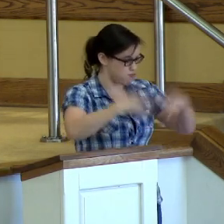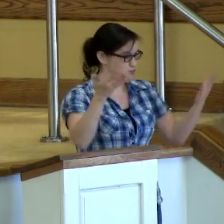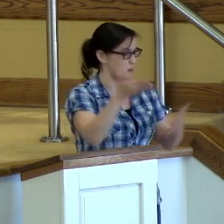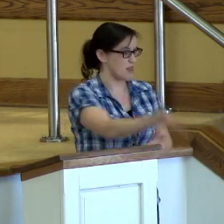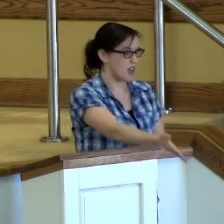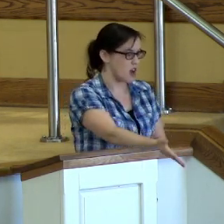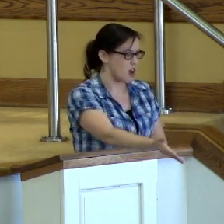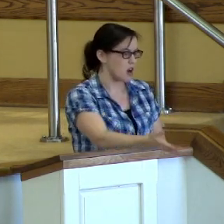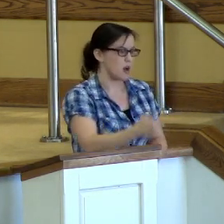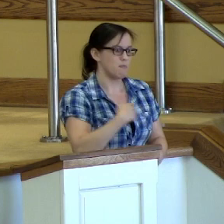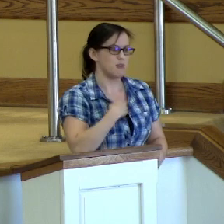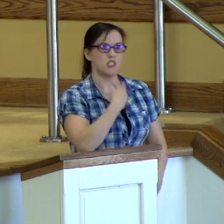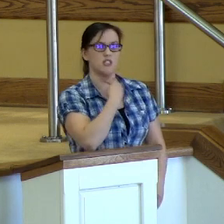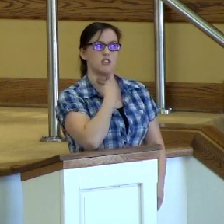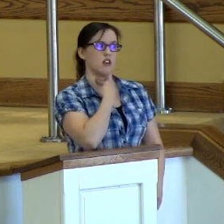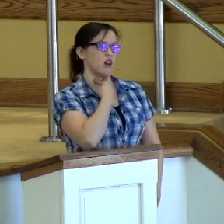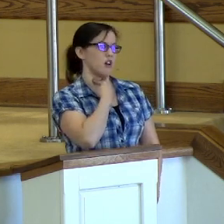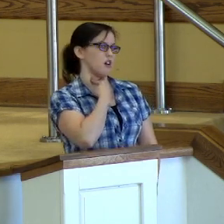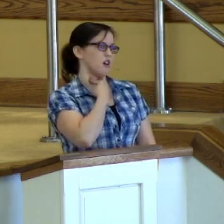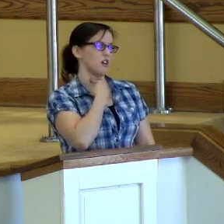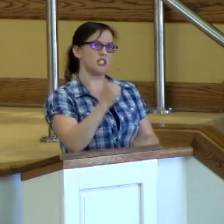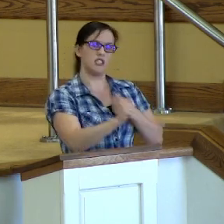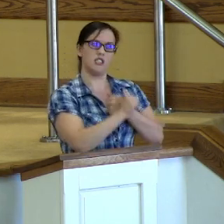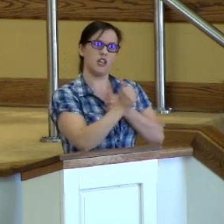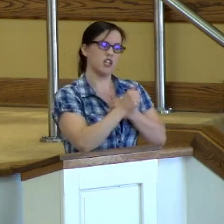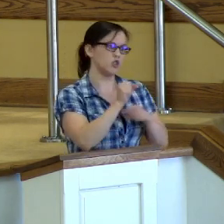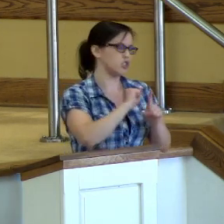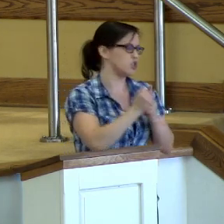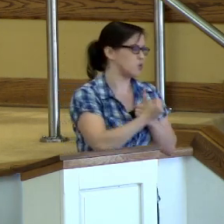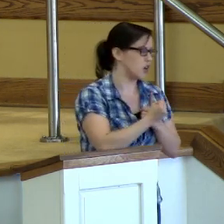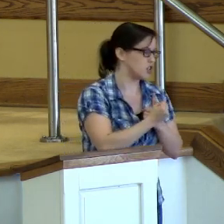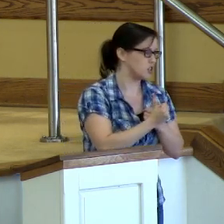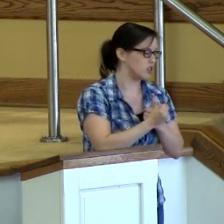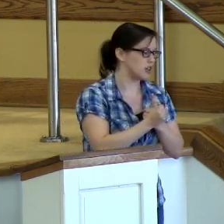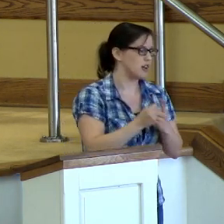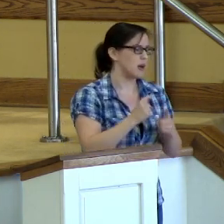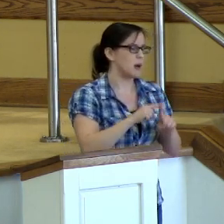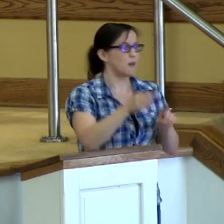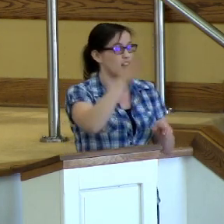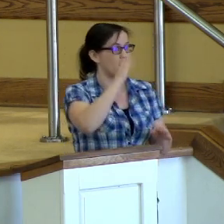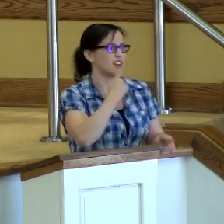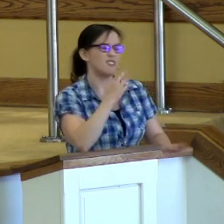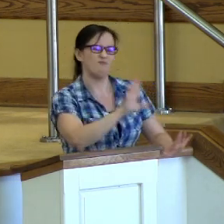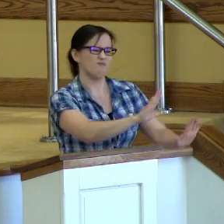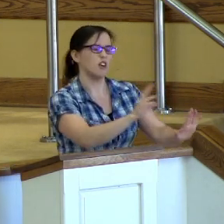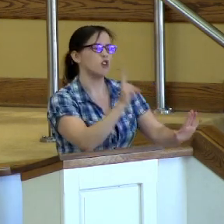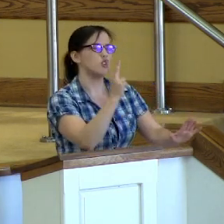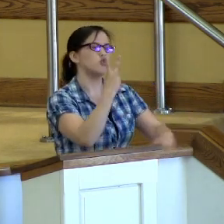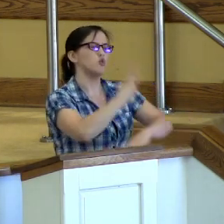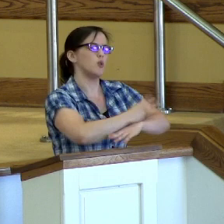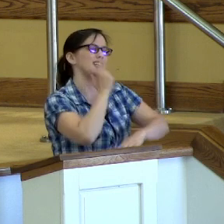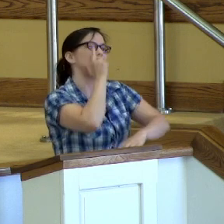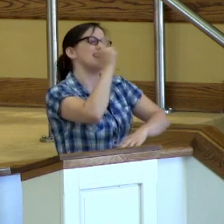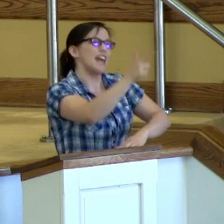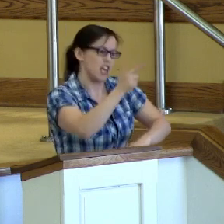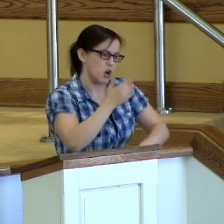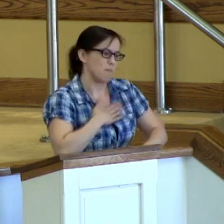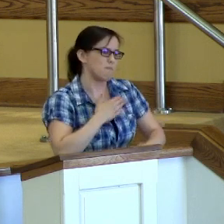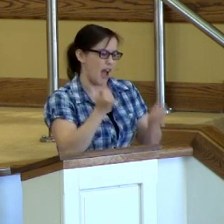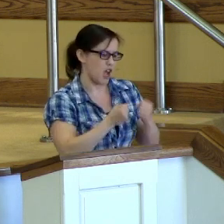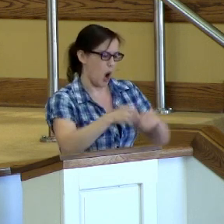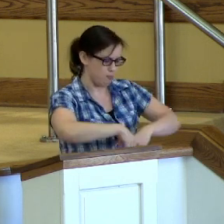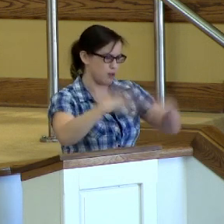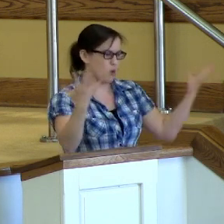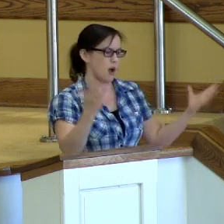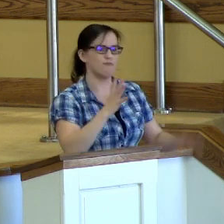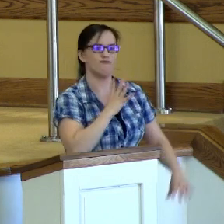out of situations. Man, he's so good. We don't need, I mean, my guardian angel, he's got to be beat up, man. I mean, he's went